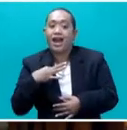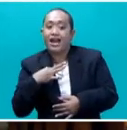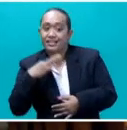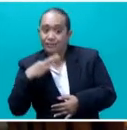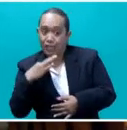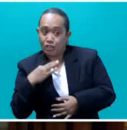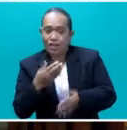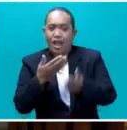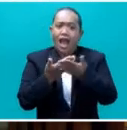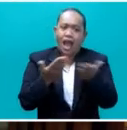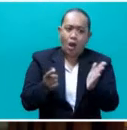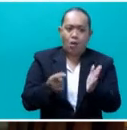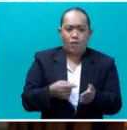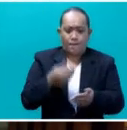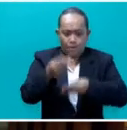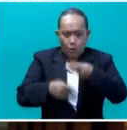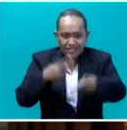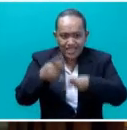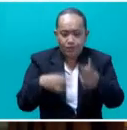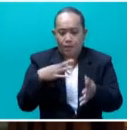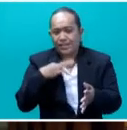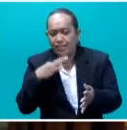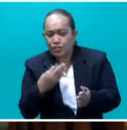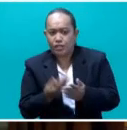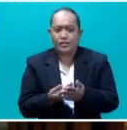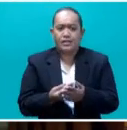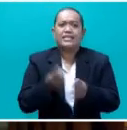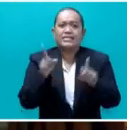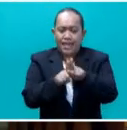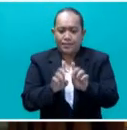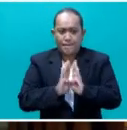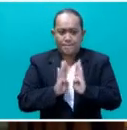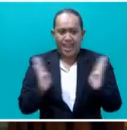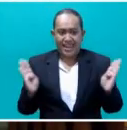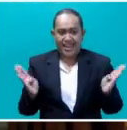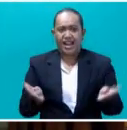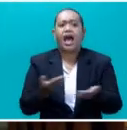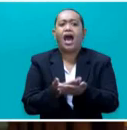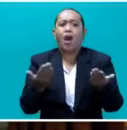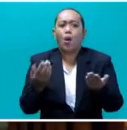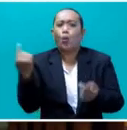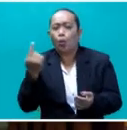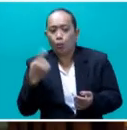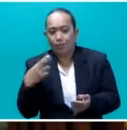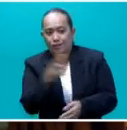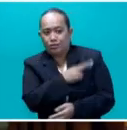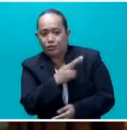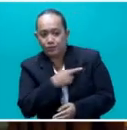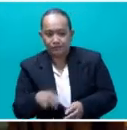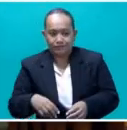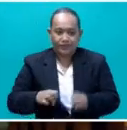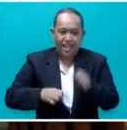process by development assessment panel, review of the current regulations, and the use of online